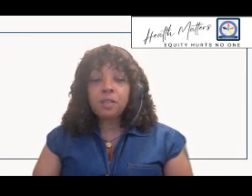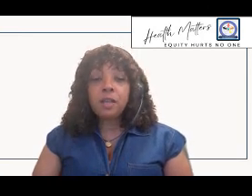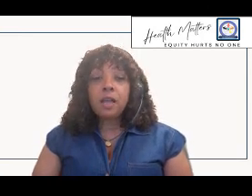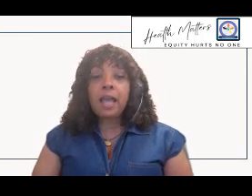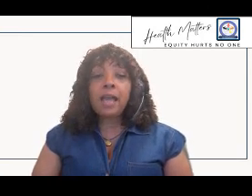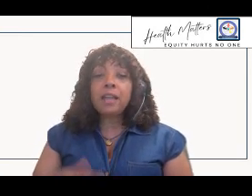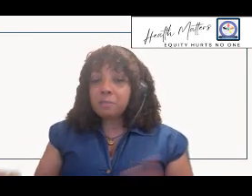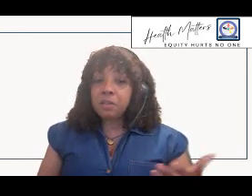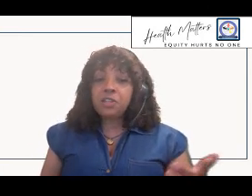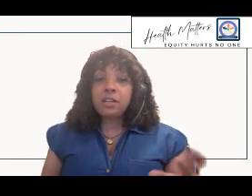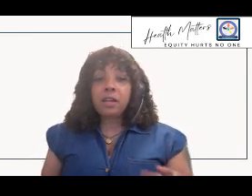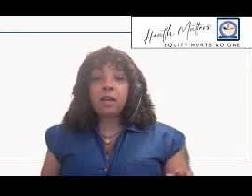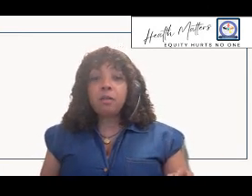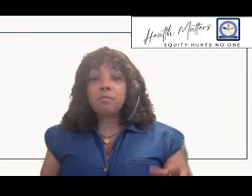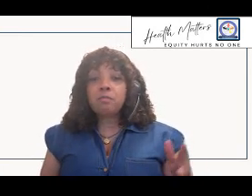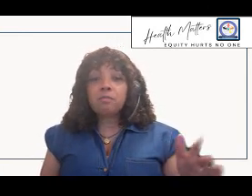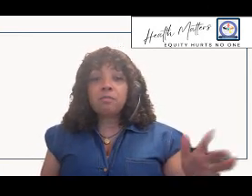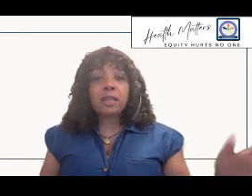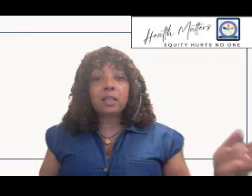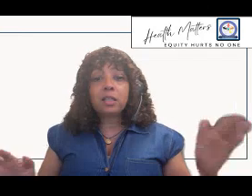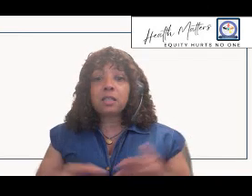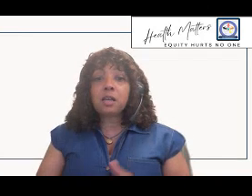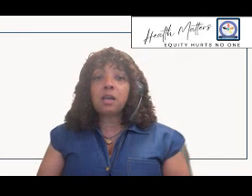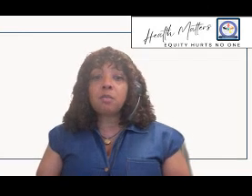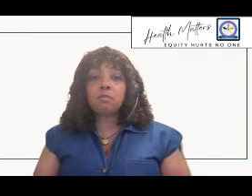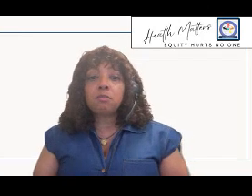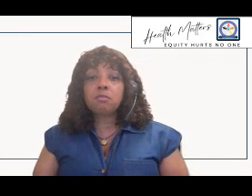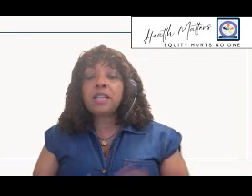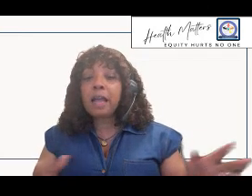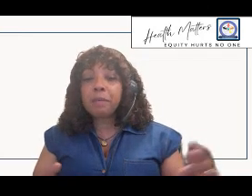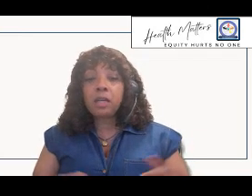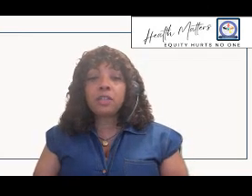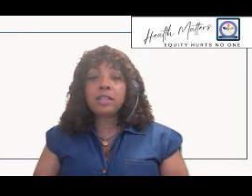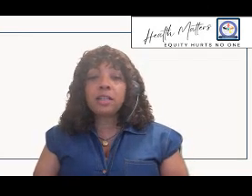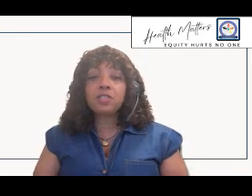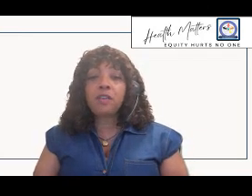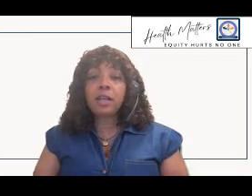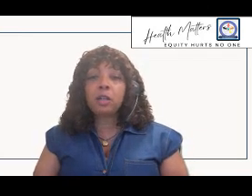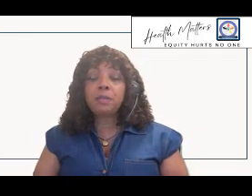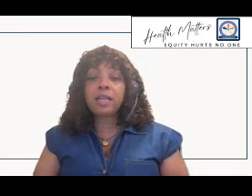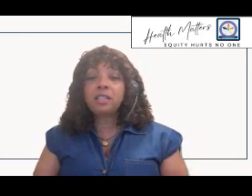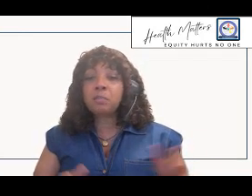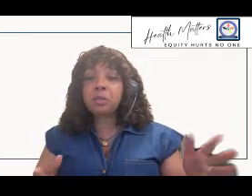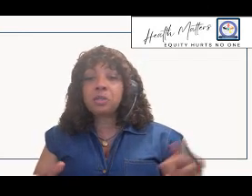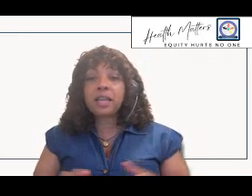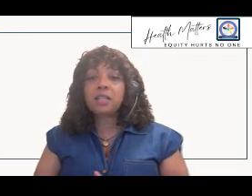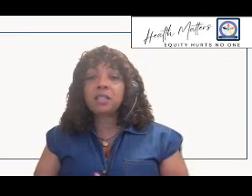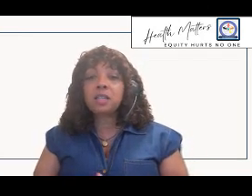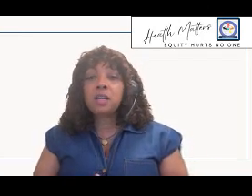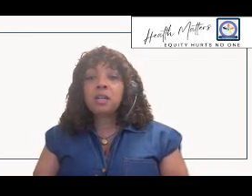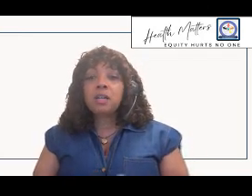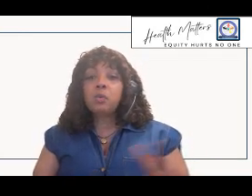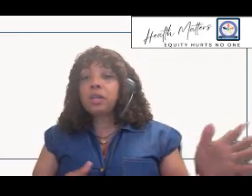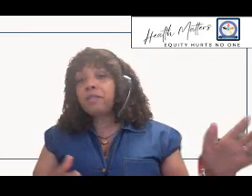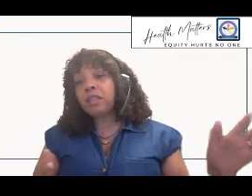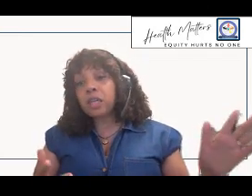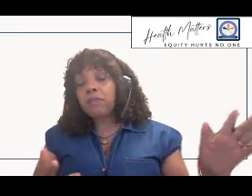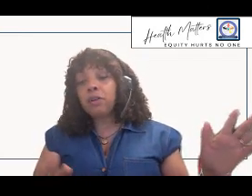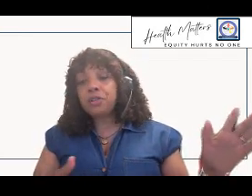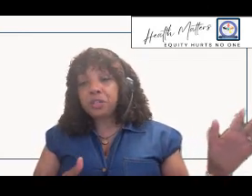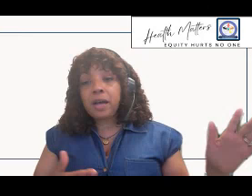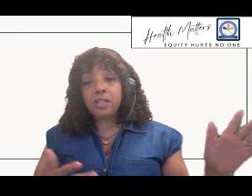session. And as I mentioned, Nellis, the timing of the Nellis final updates in the bill status. Well,